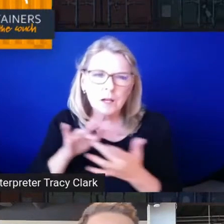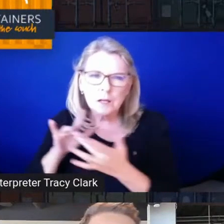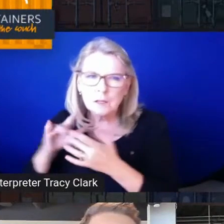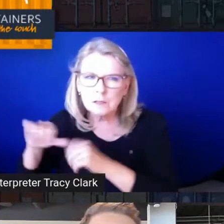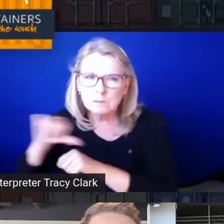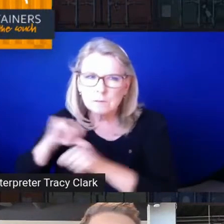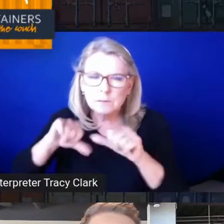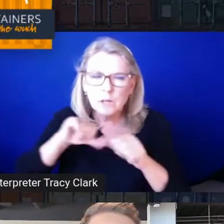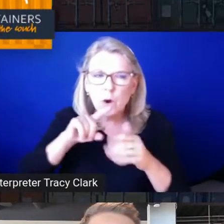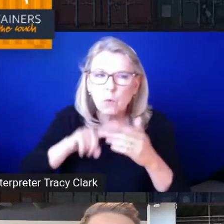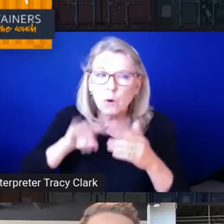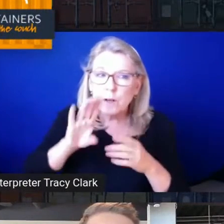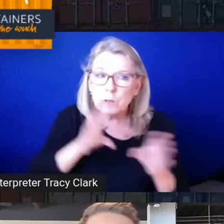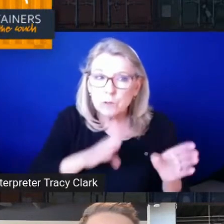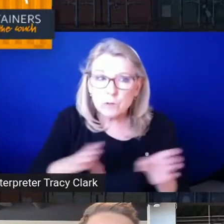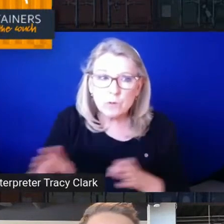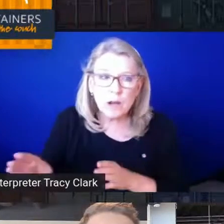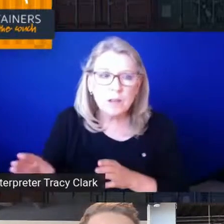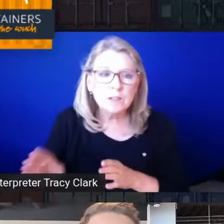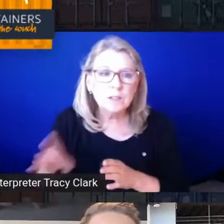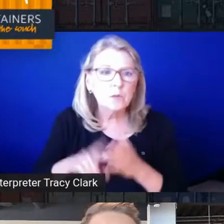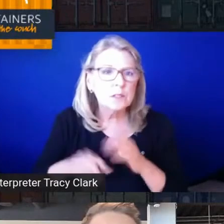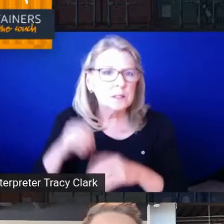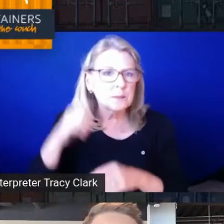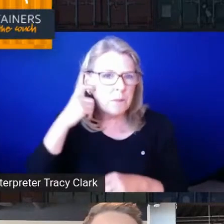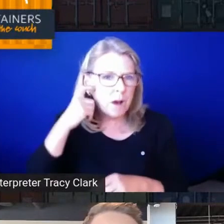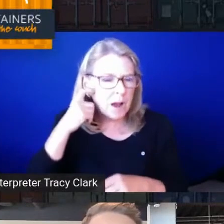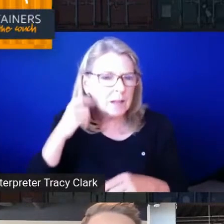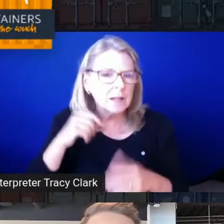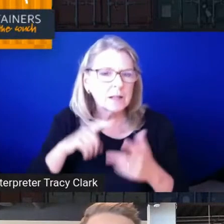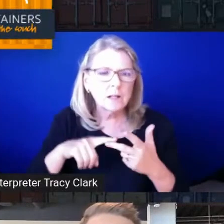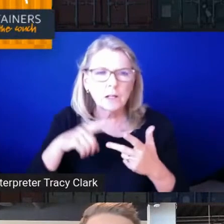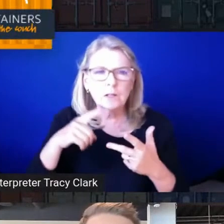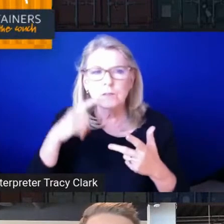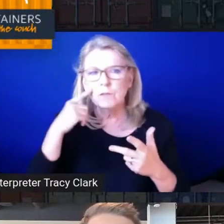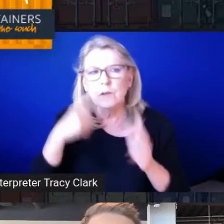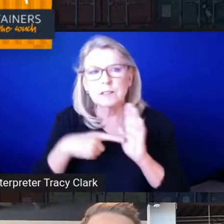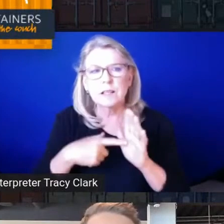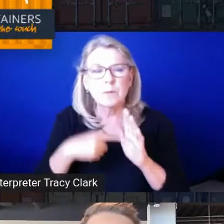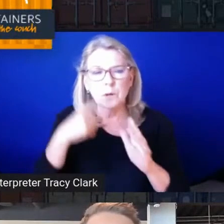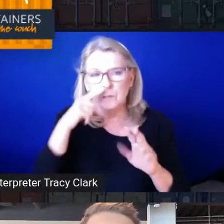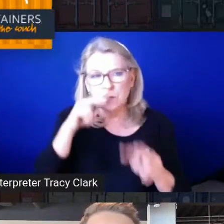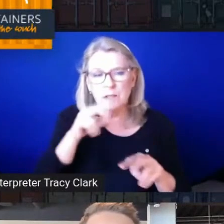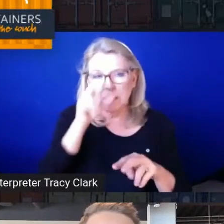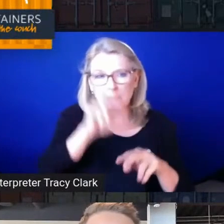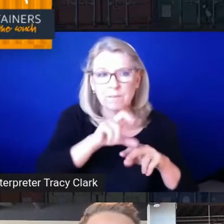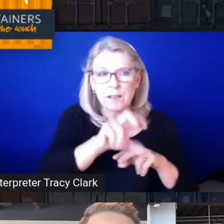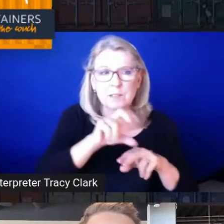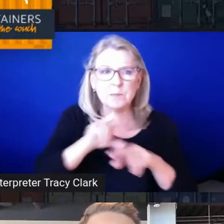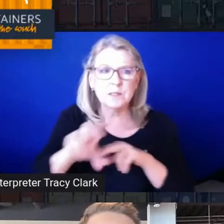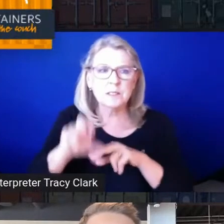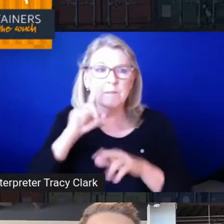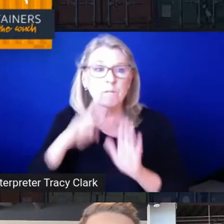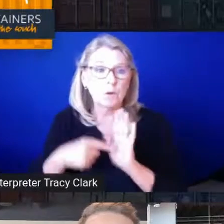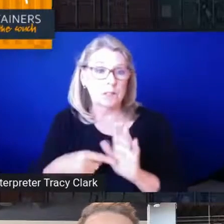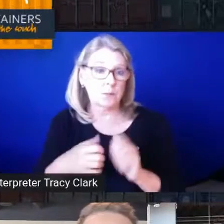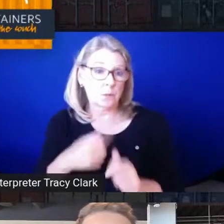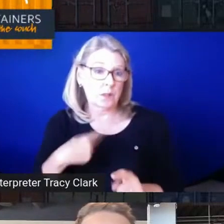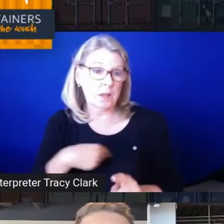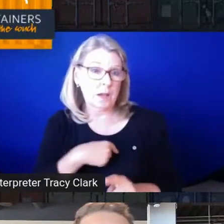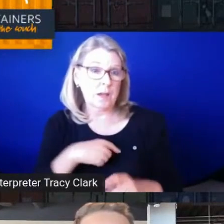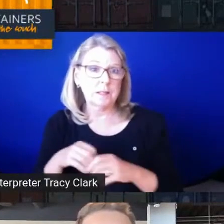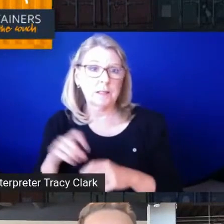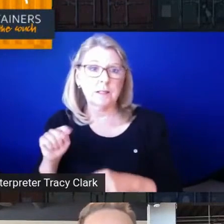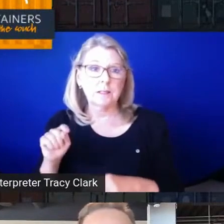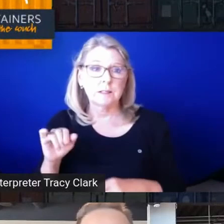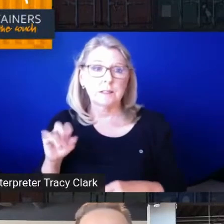get feedback on some of the investments we're making, for example, in bare metal automation with Tinkerbell, so that's part of the, you know, in the incubation phase right now in the